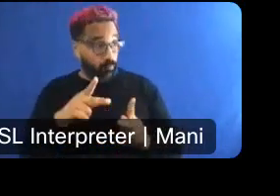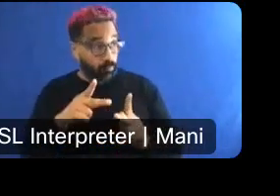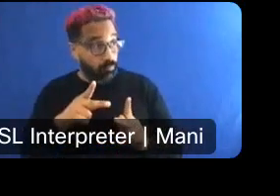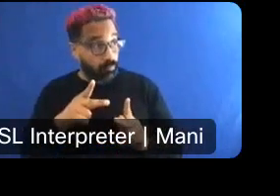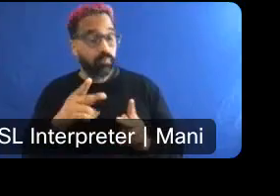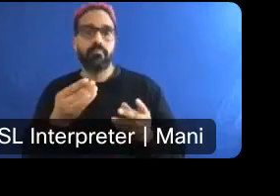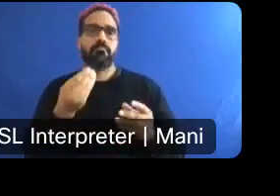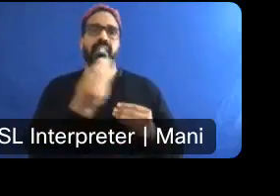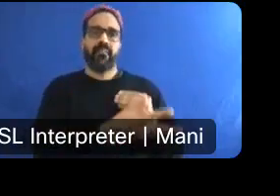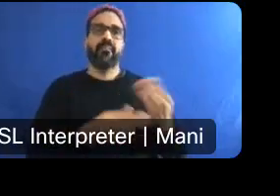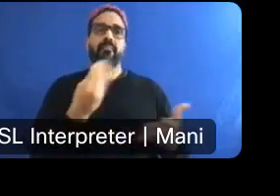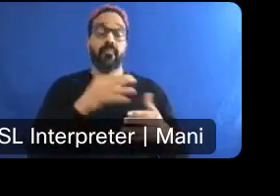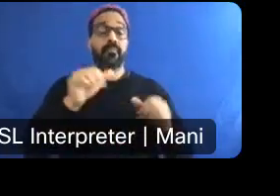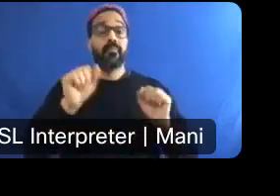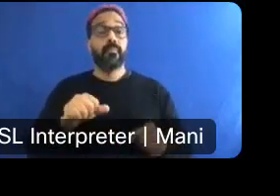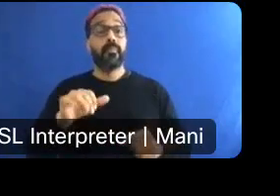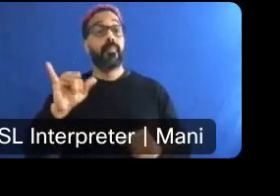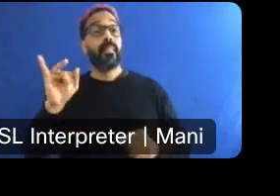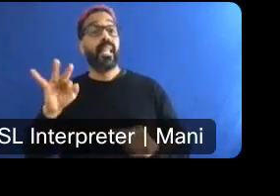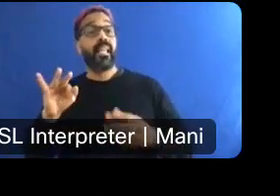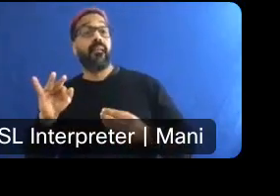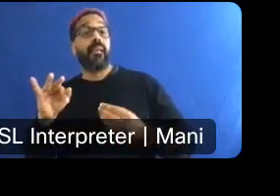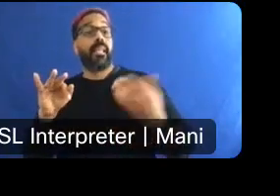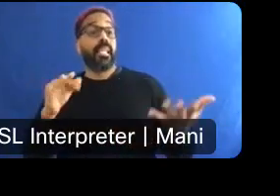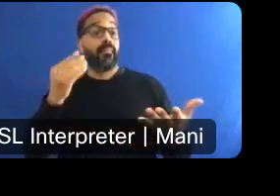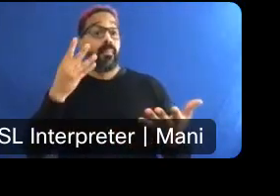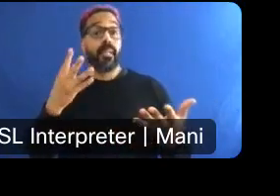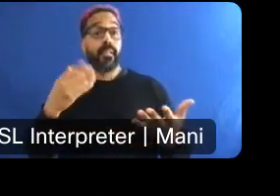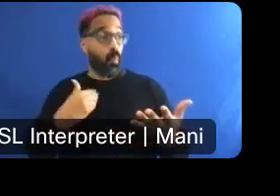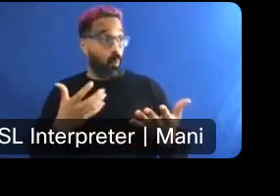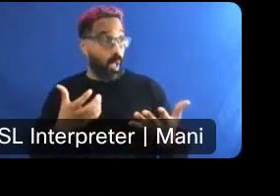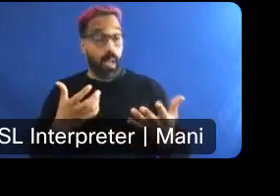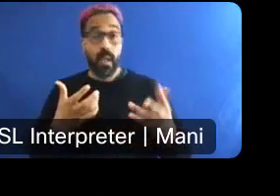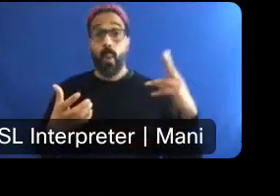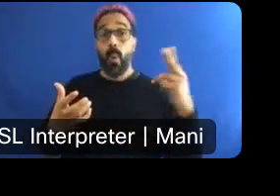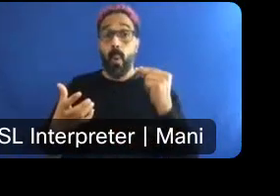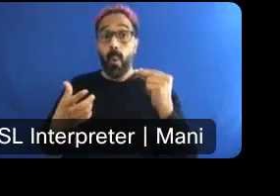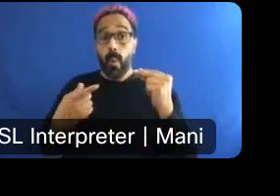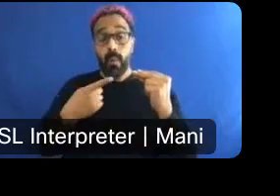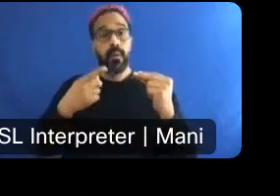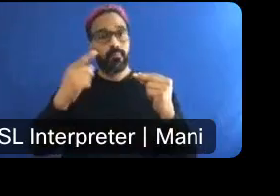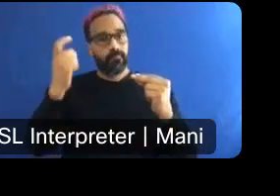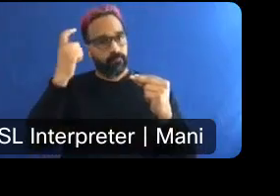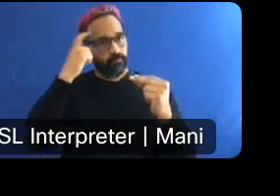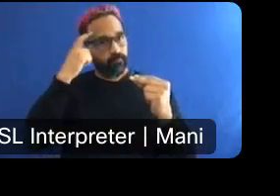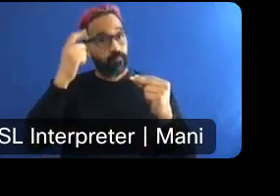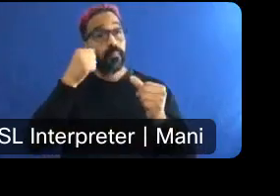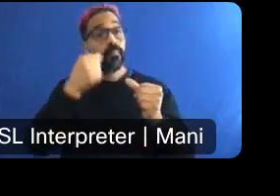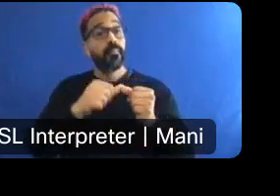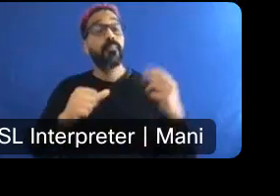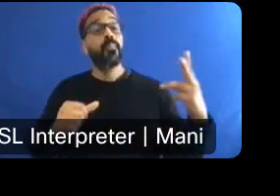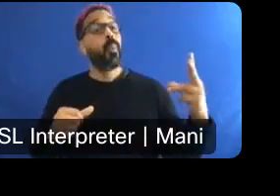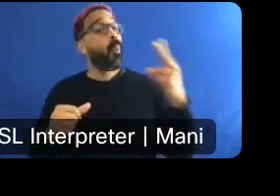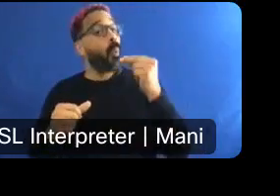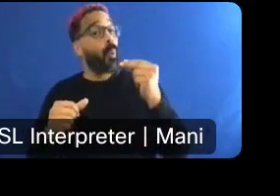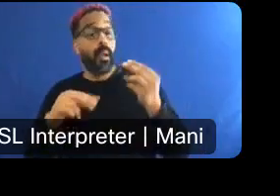note that if someone says no to receiving information, keep in mind that no can mean